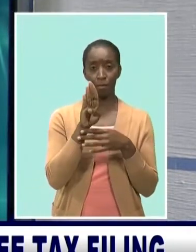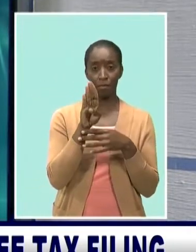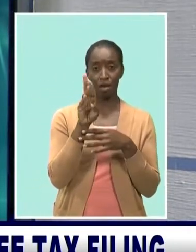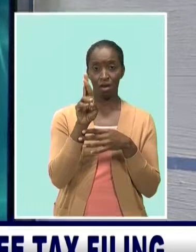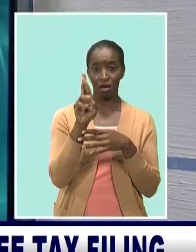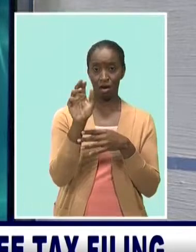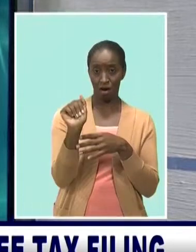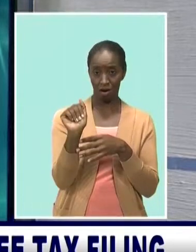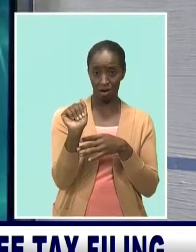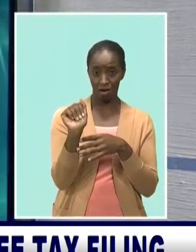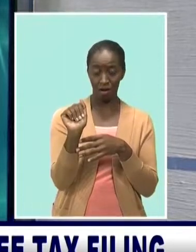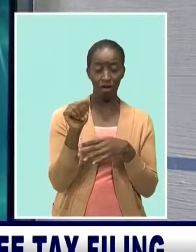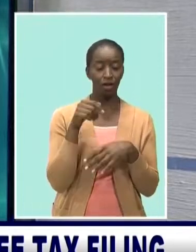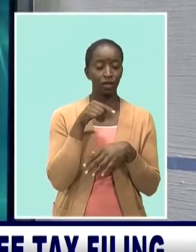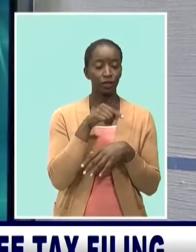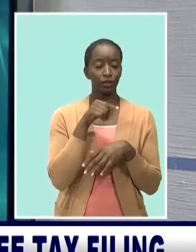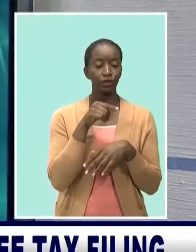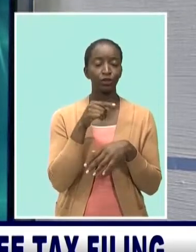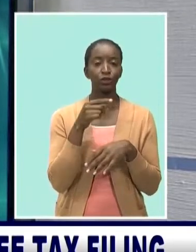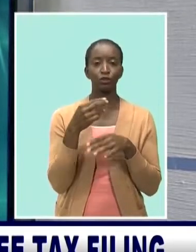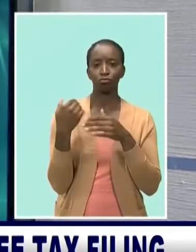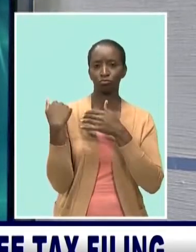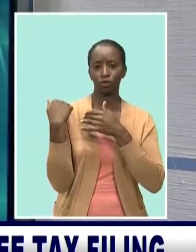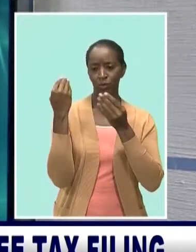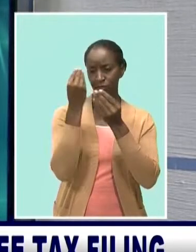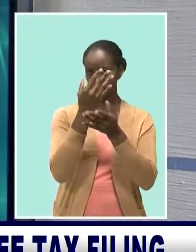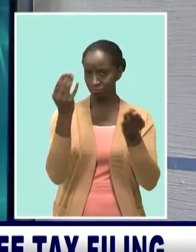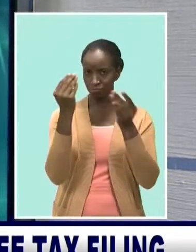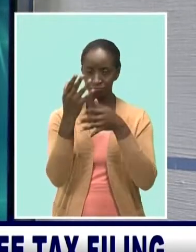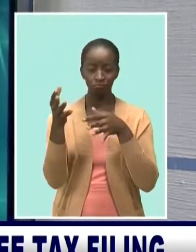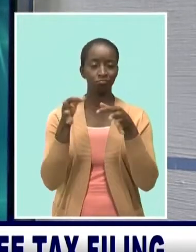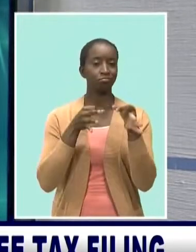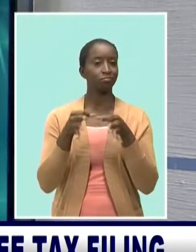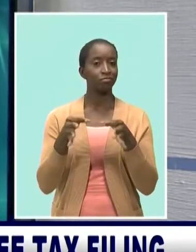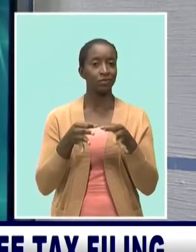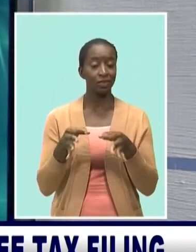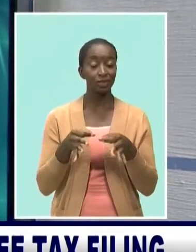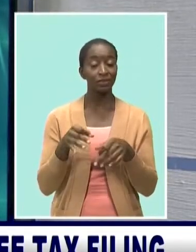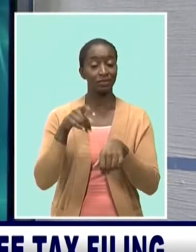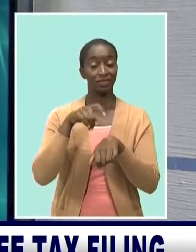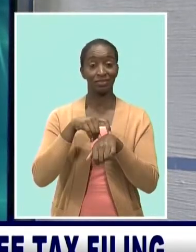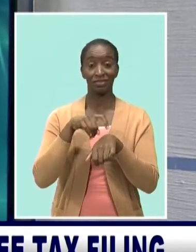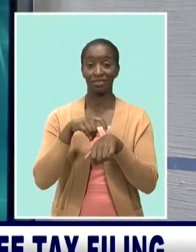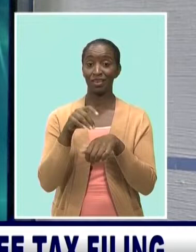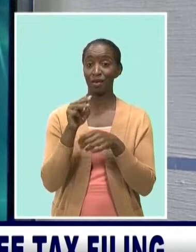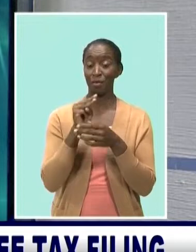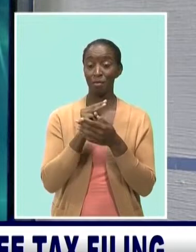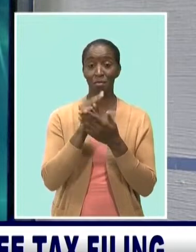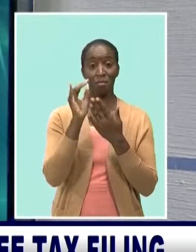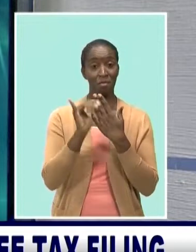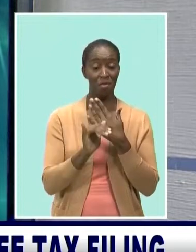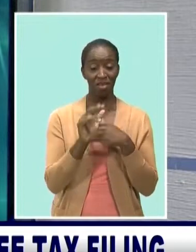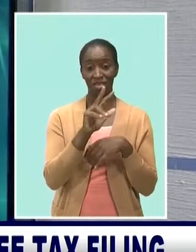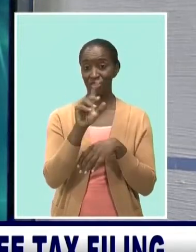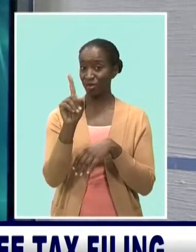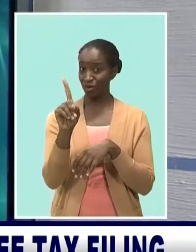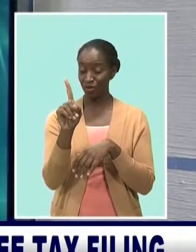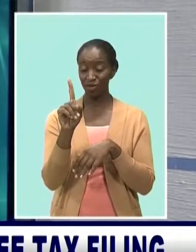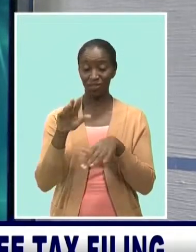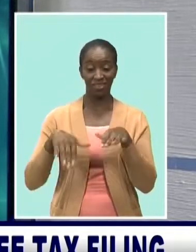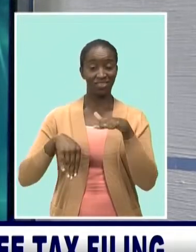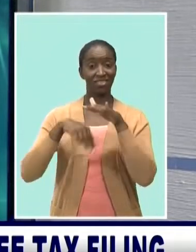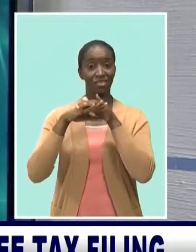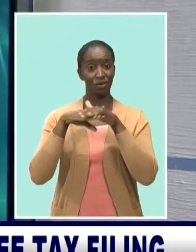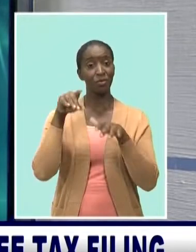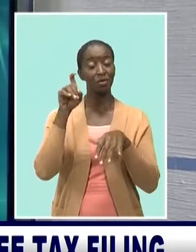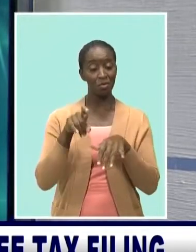deadline, quickly approaches. Ms. Lazar says the BRA has had complaints from hundreds of people about the situation. She is